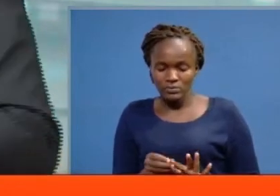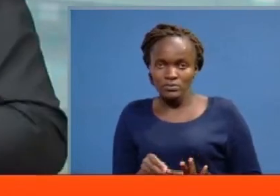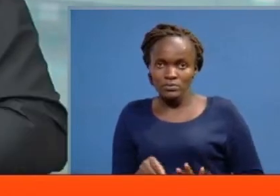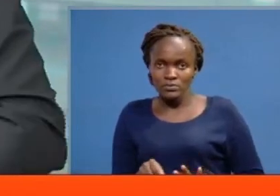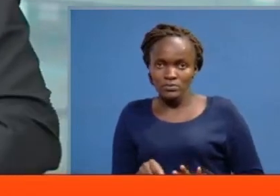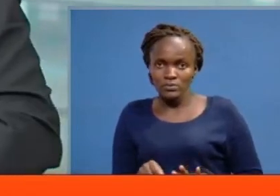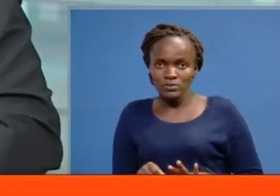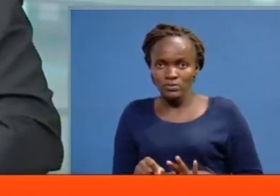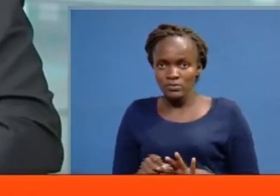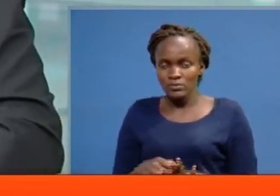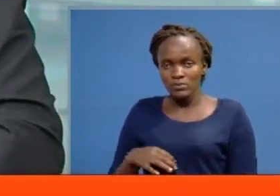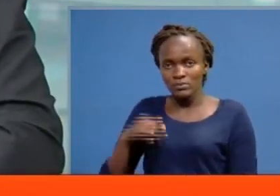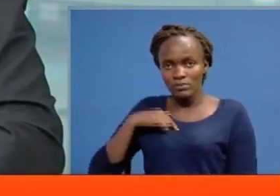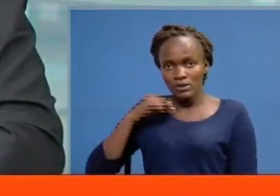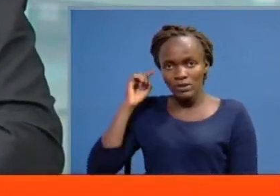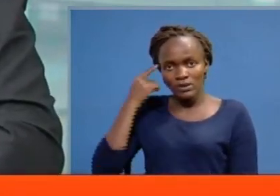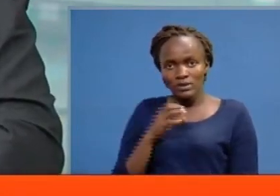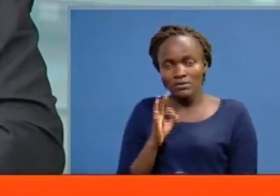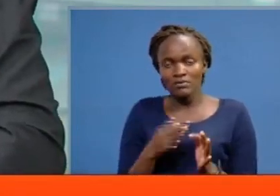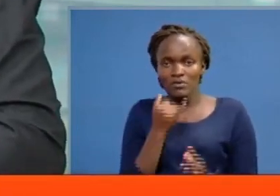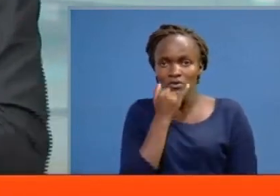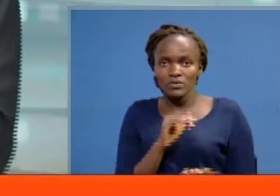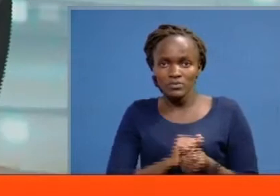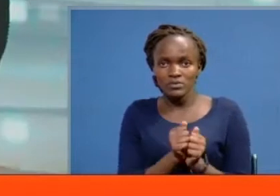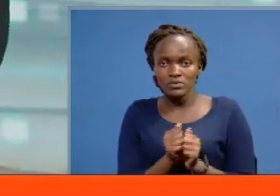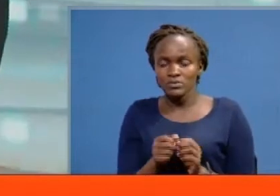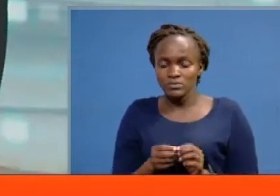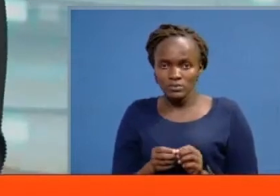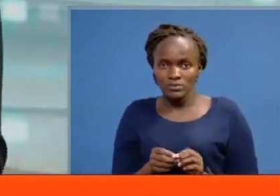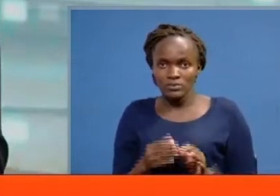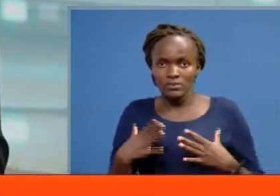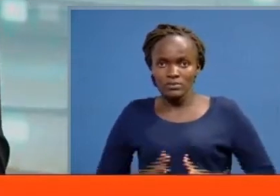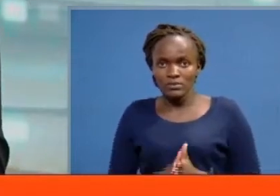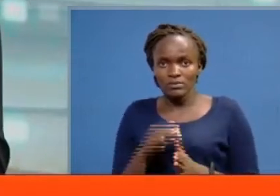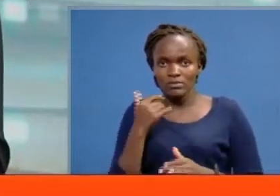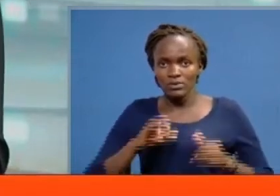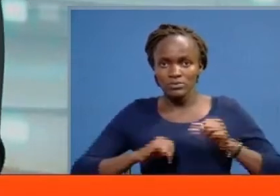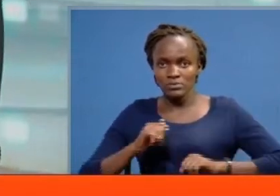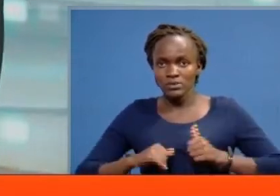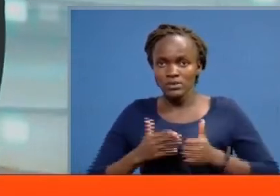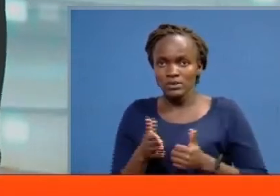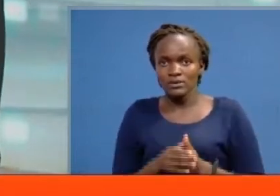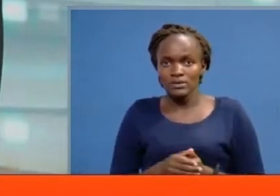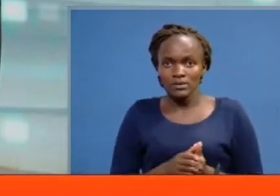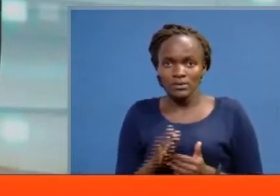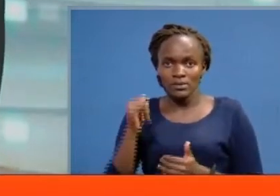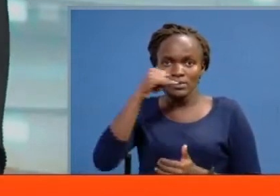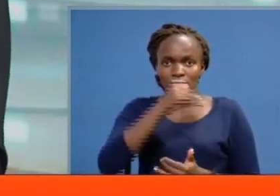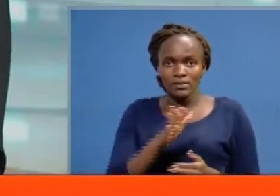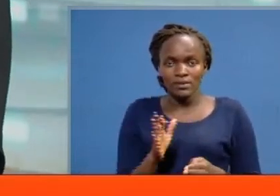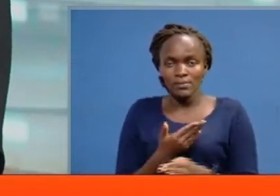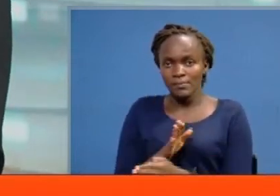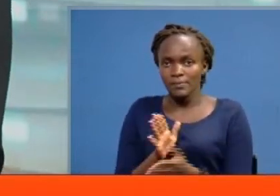them. In my thinking, you'll correct me if I'm wrong, you know, people like sportsmen, people like, you know, artists, you know,